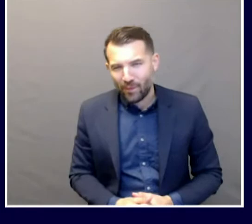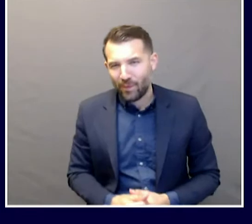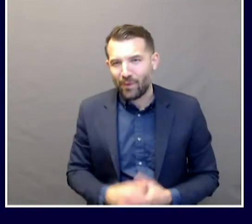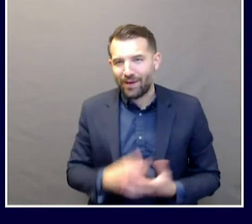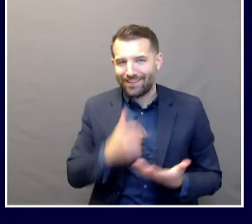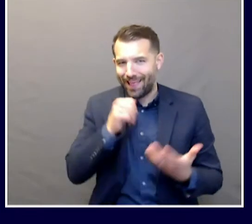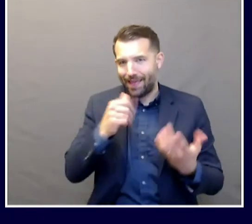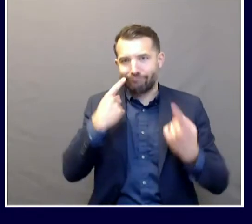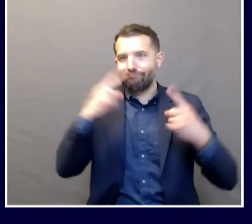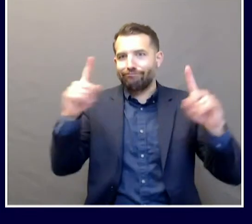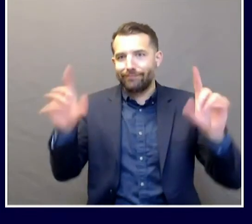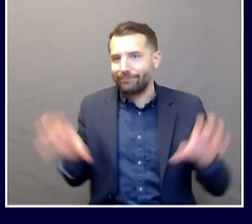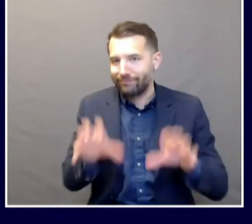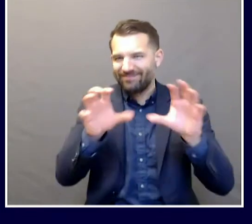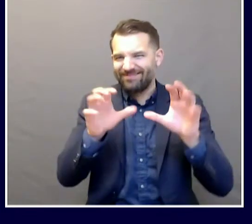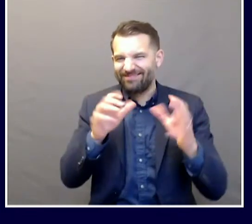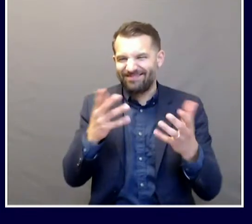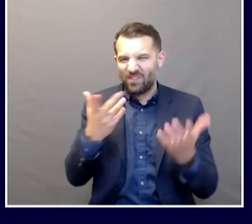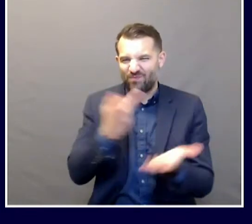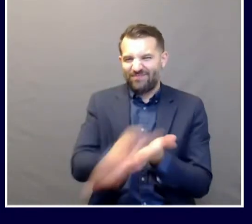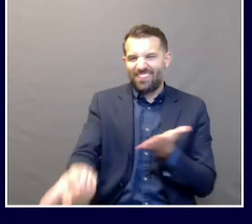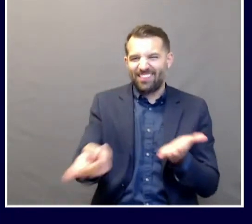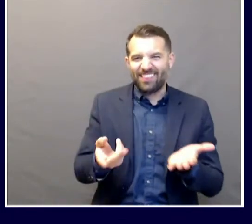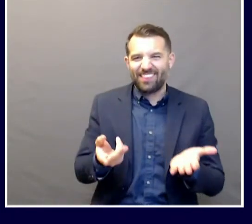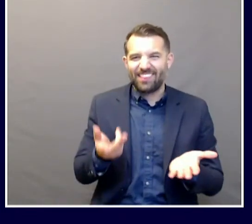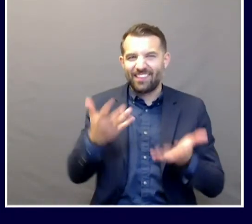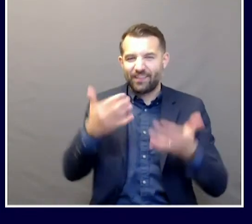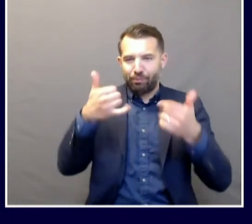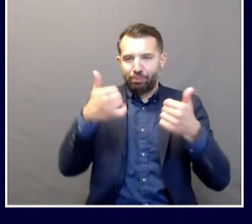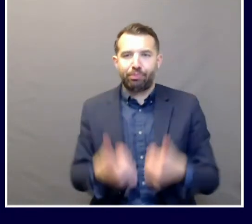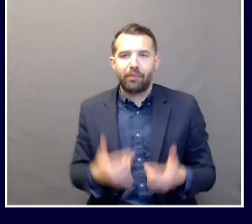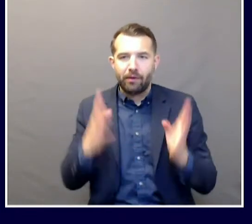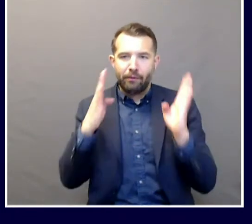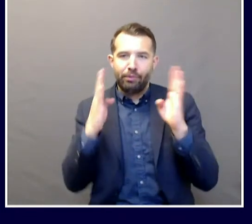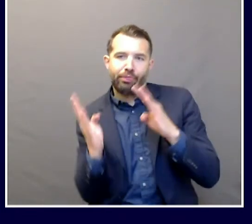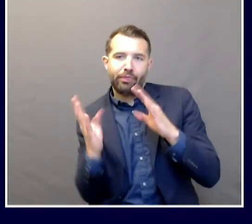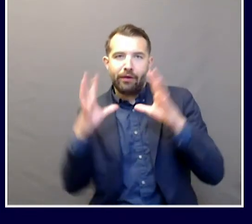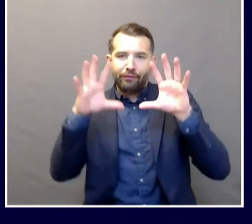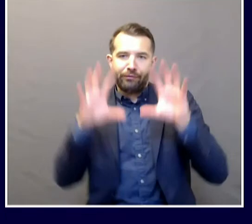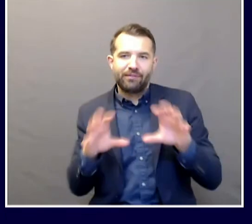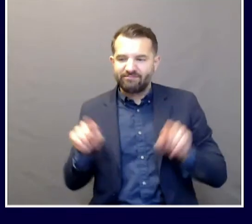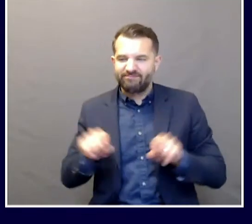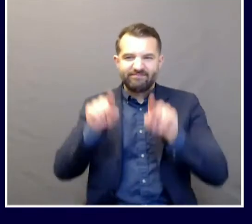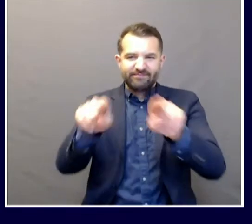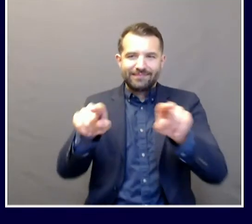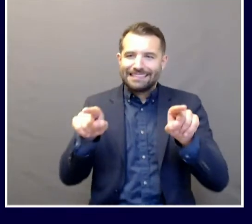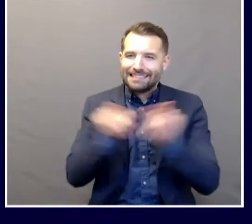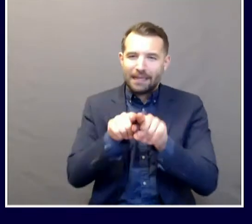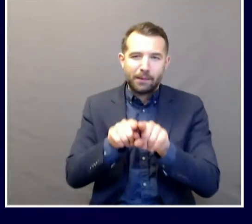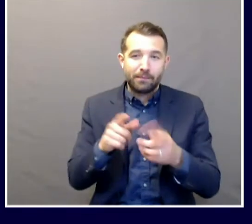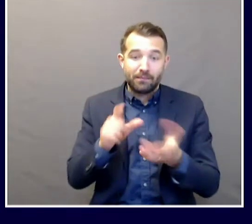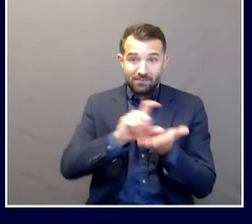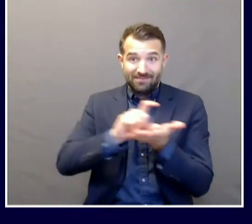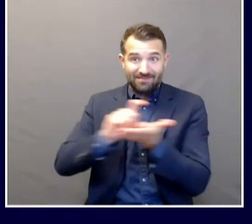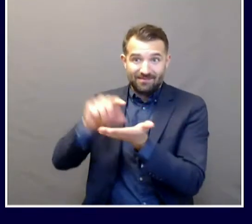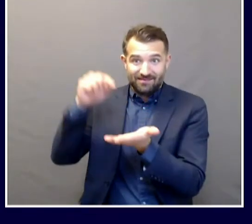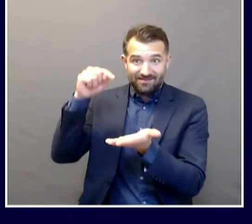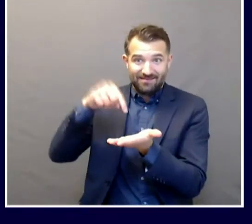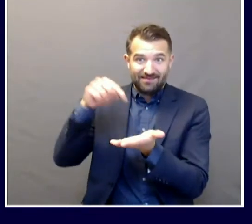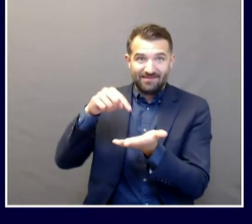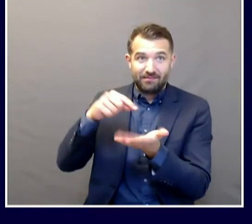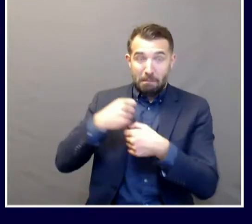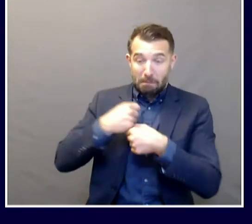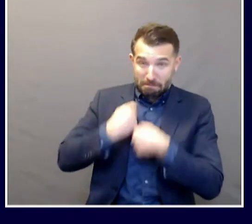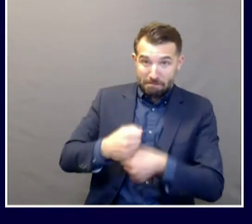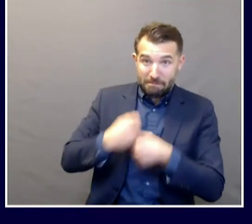hearing. If we want to have this discussion, all well and good to start it with patents, but we've got to make sure we follow it through, because